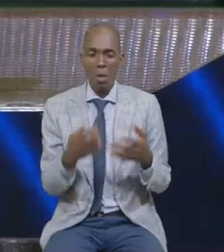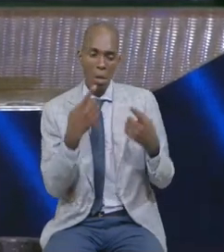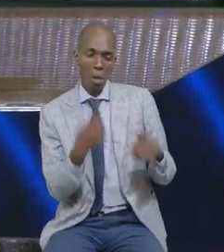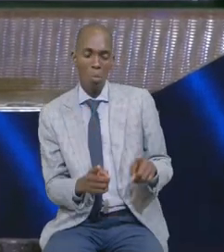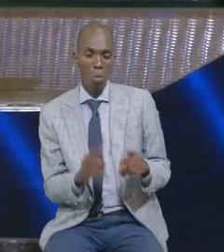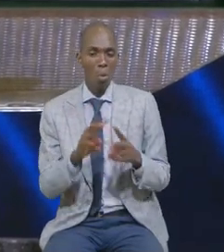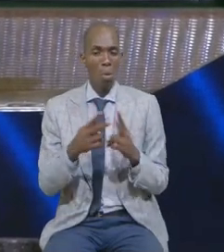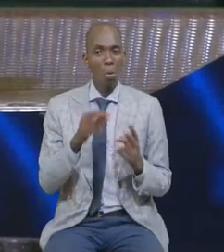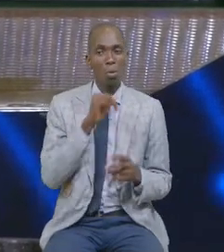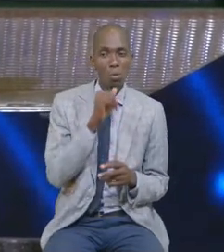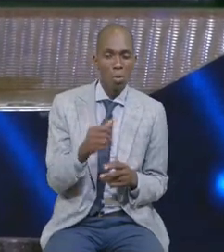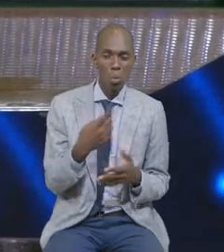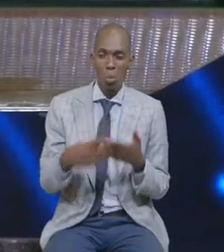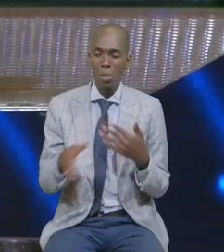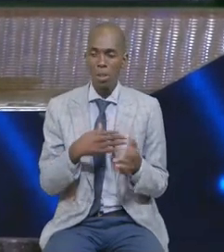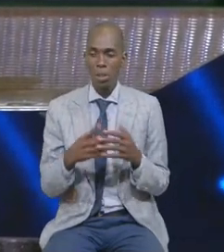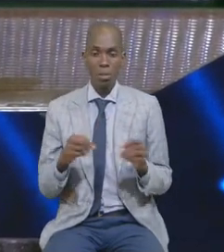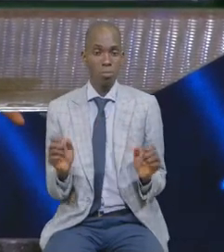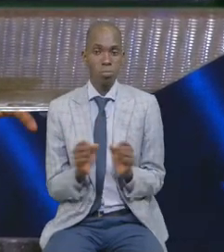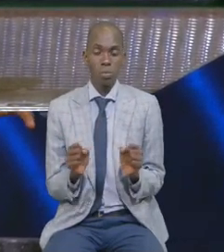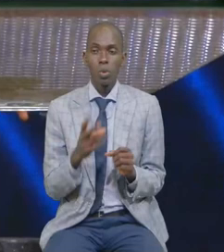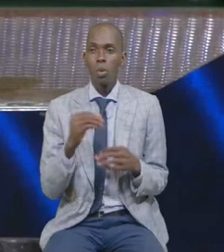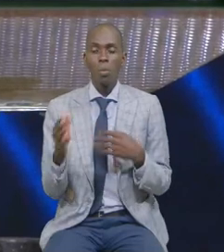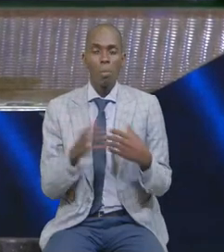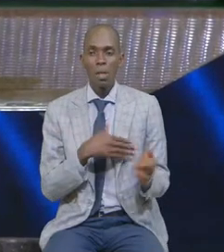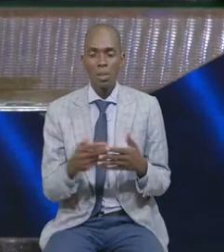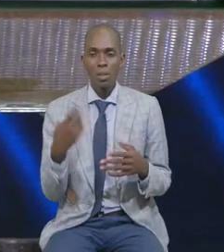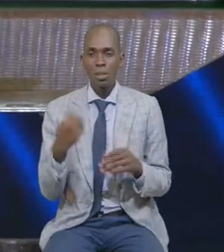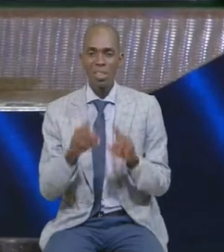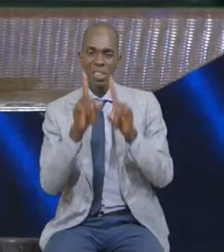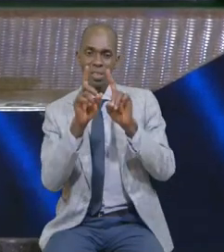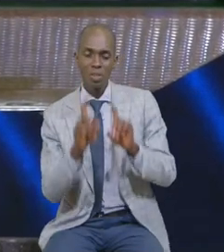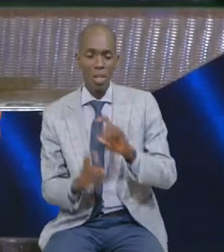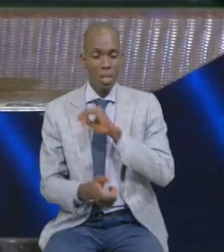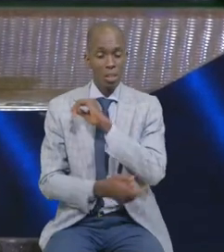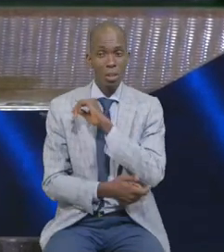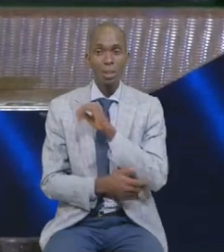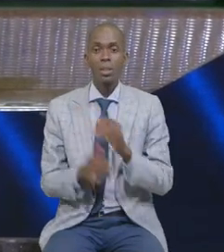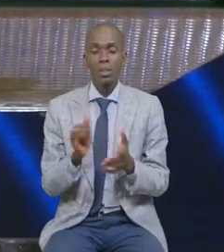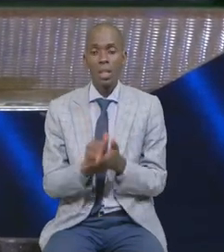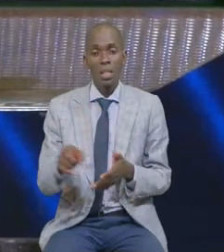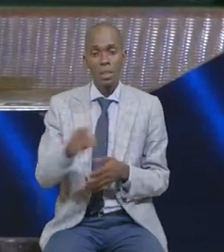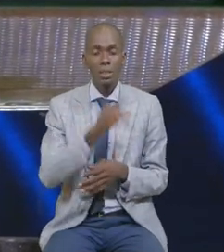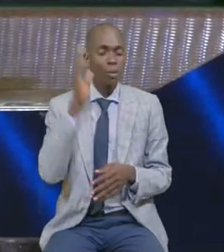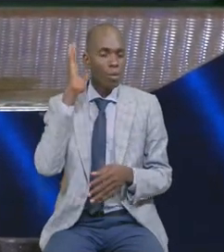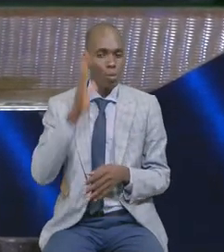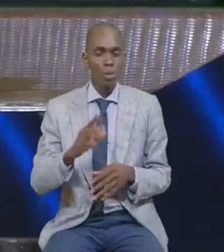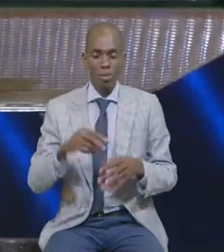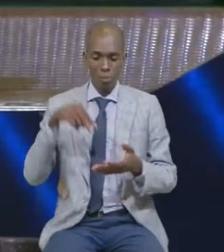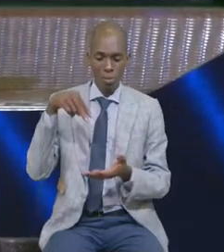threat, whatever the trial, whatever the temptation, they will earnestly,